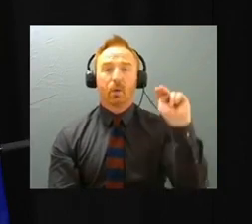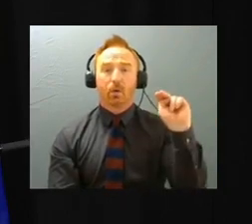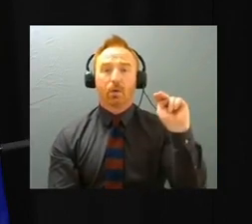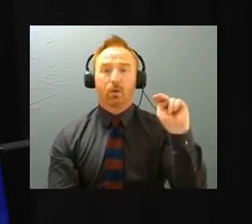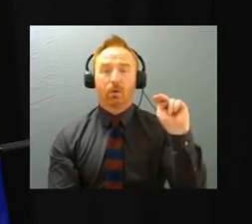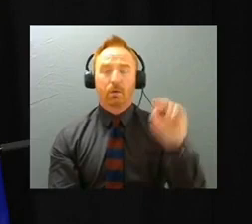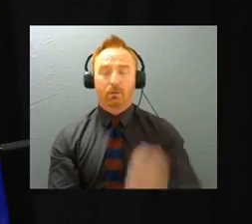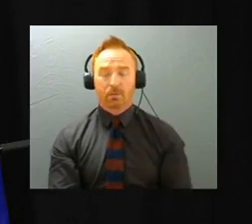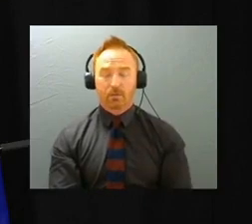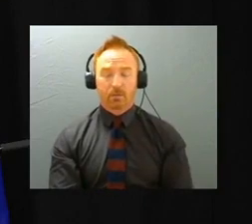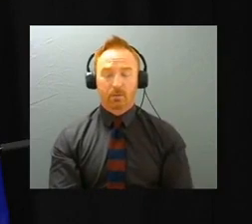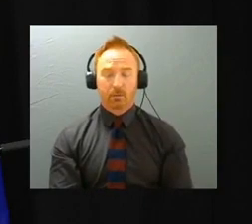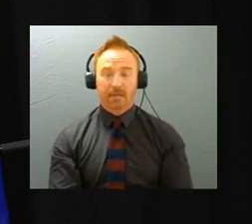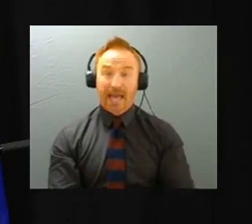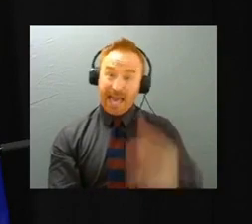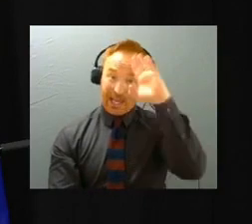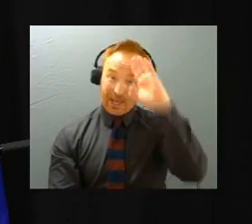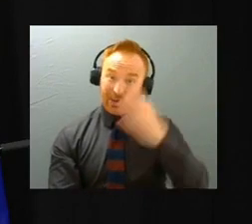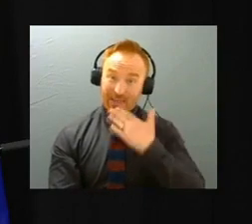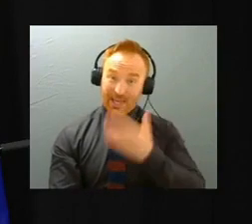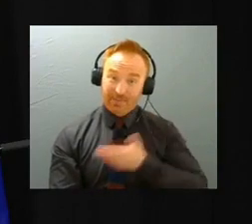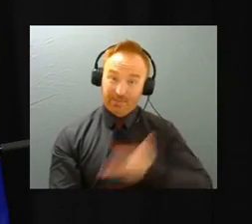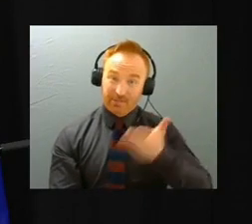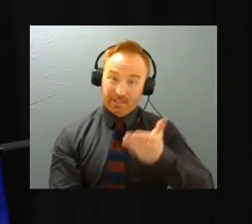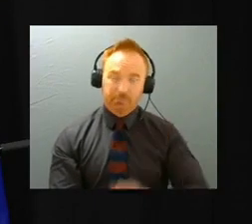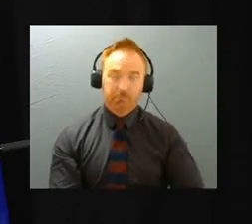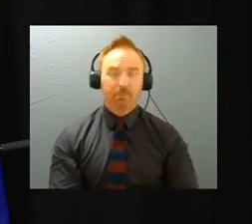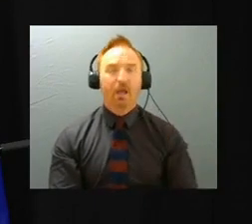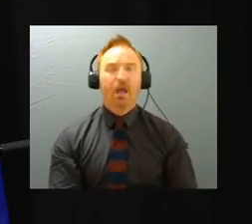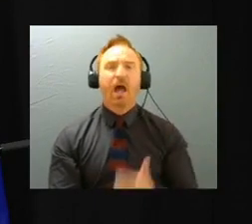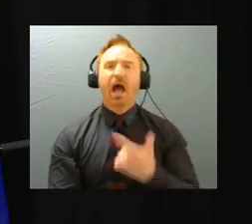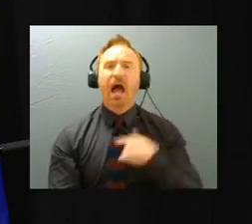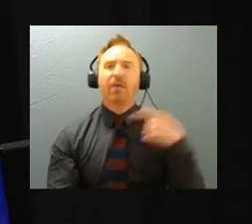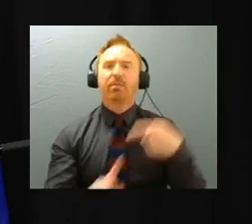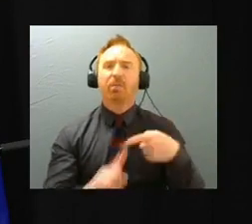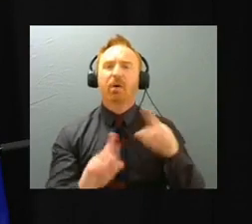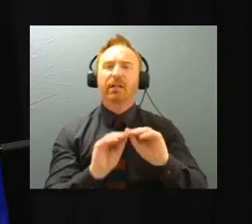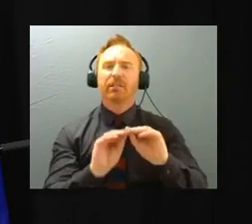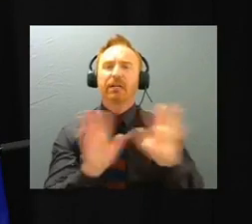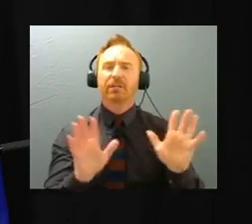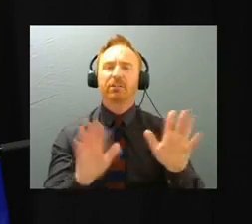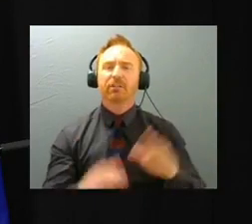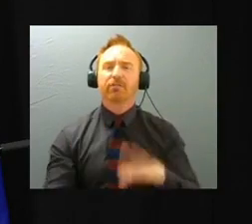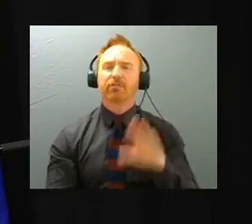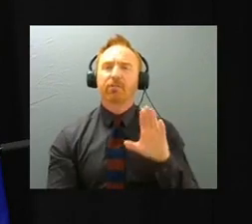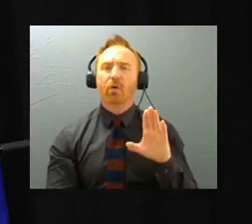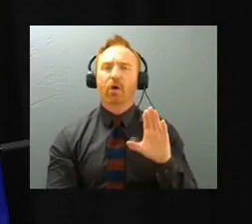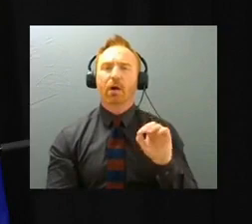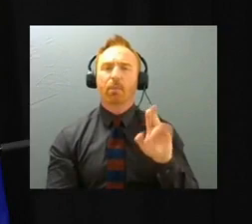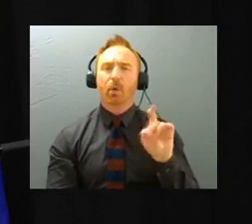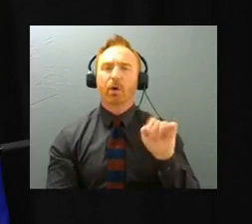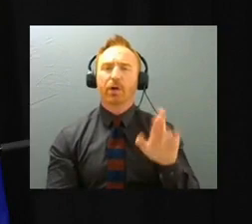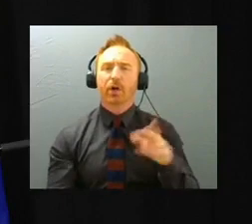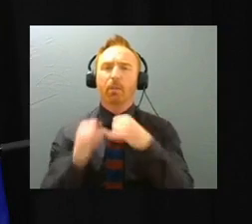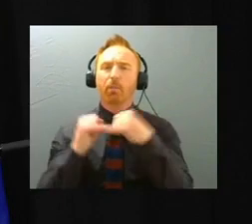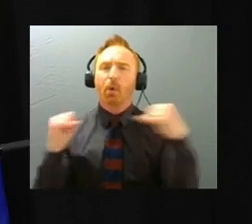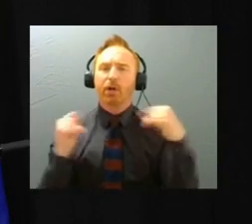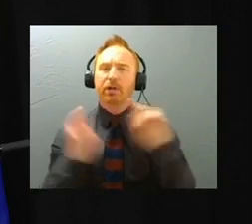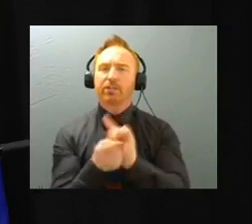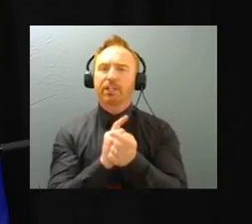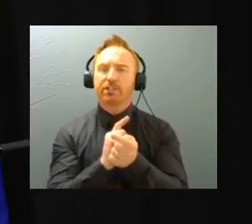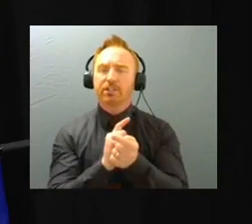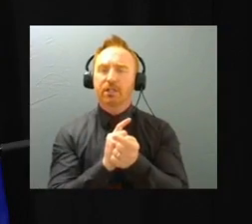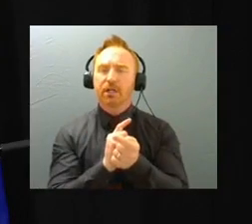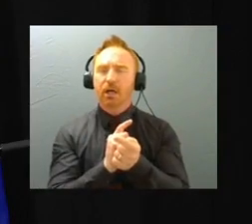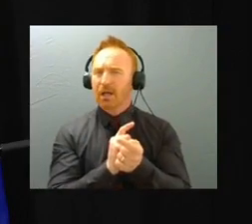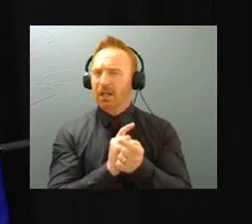Hi, thank you for having me. So I just have a clarification about some of the border changes that are going to be taking place. So what happens to those that are